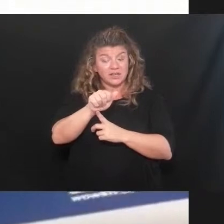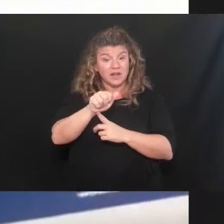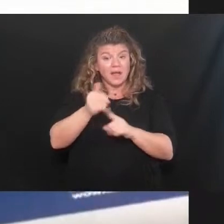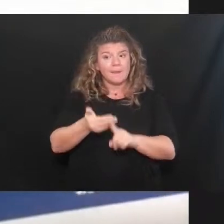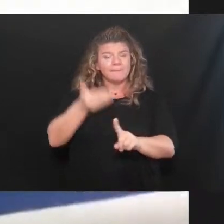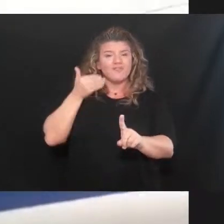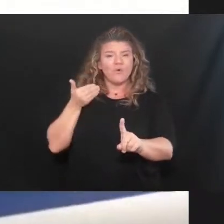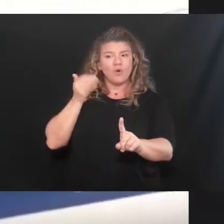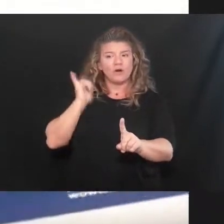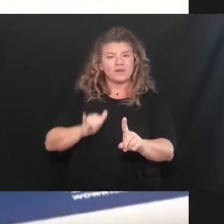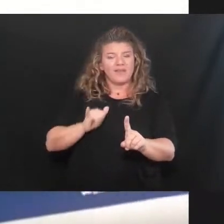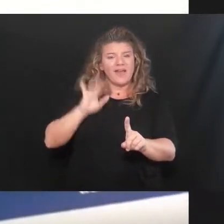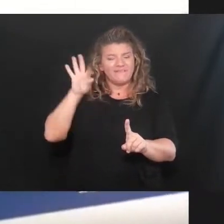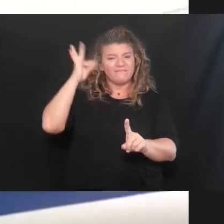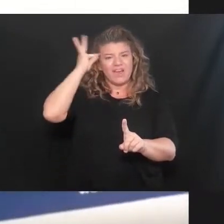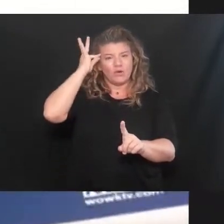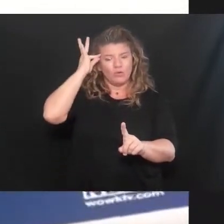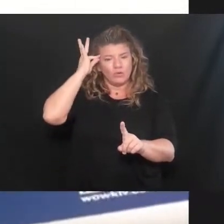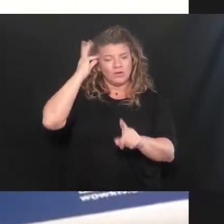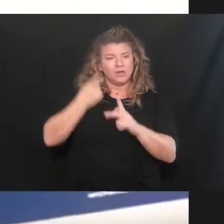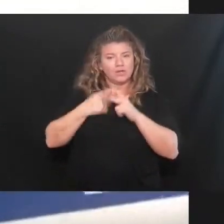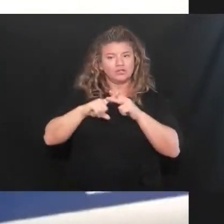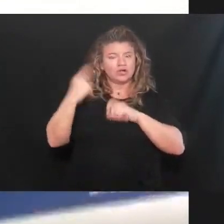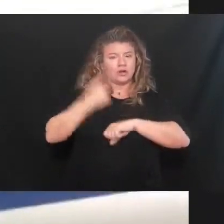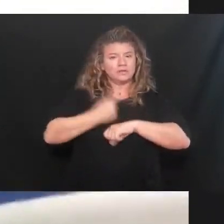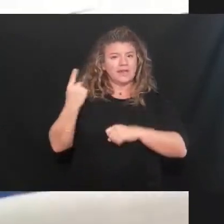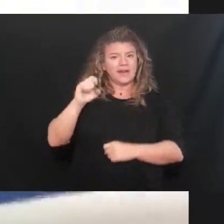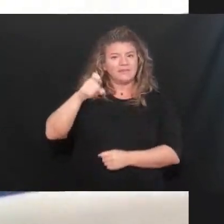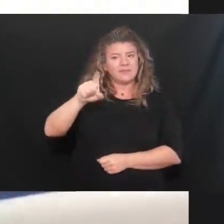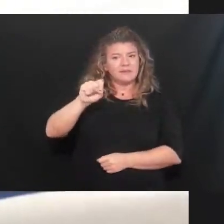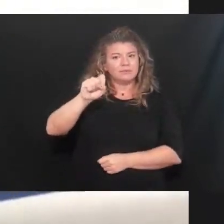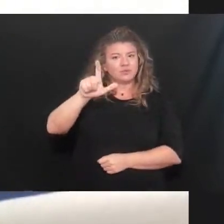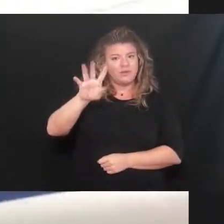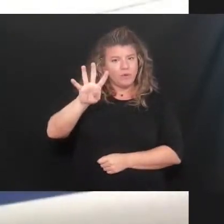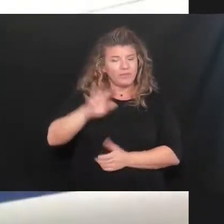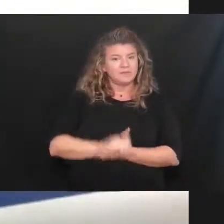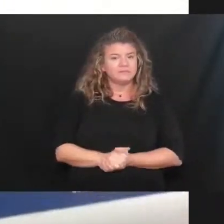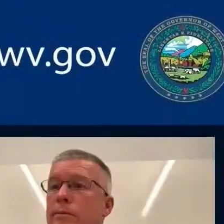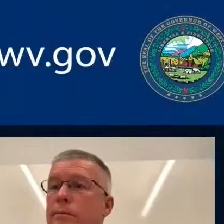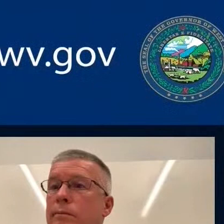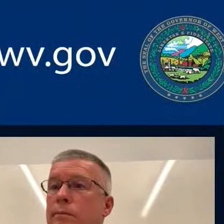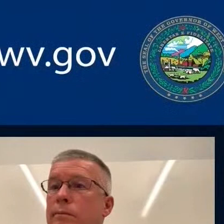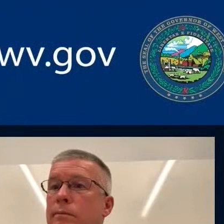prior to the federal targeted start date of September 24th?